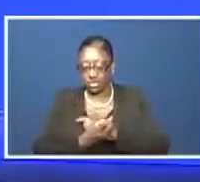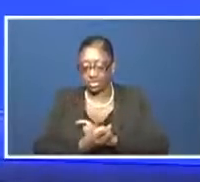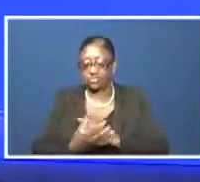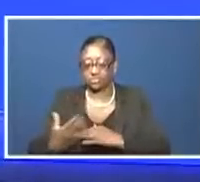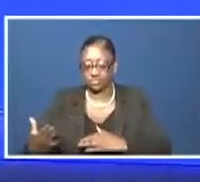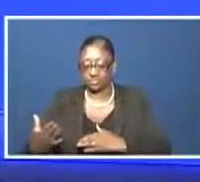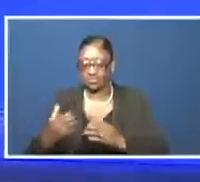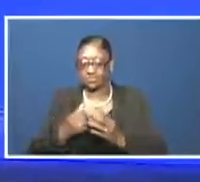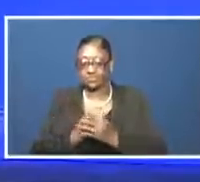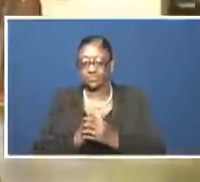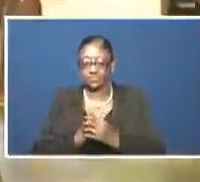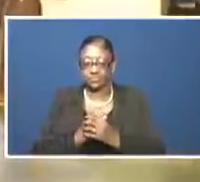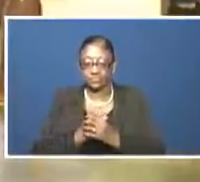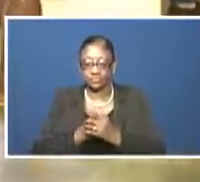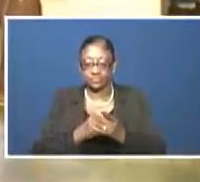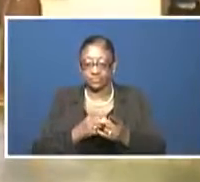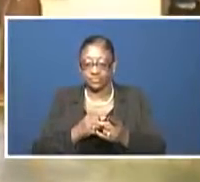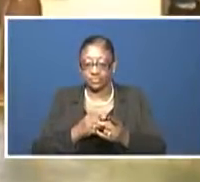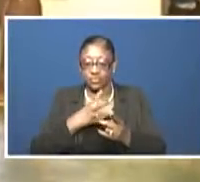reschedule. Water